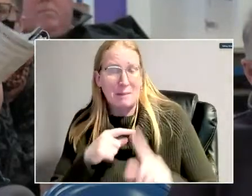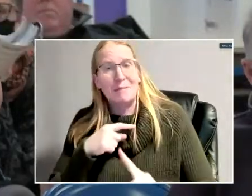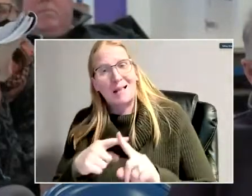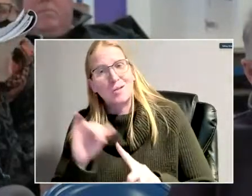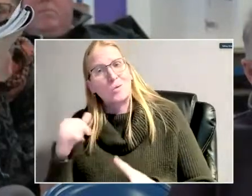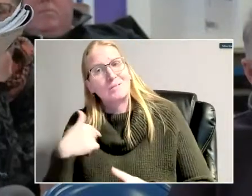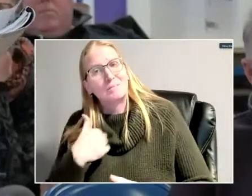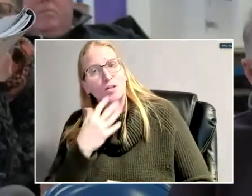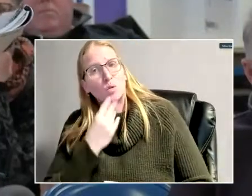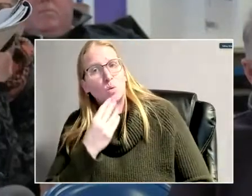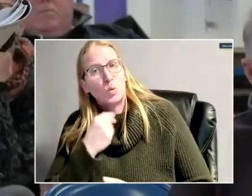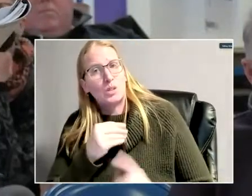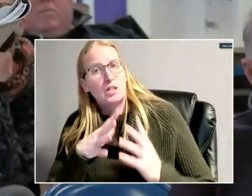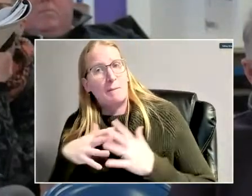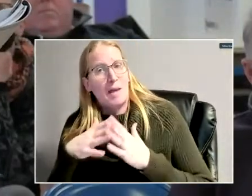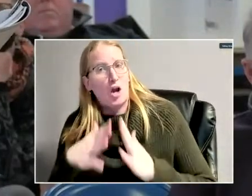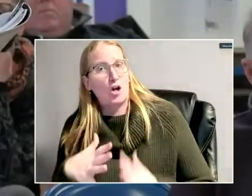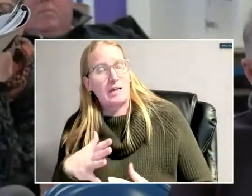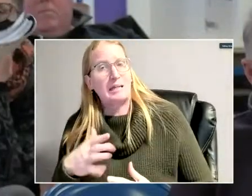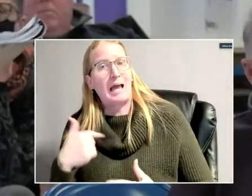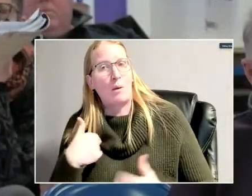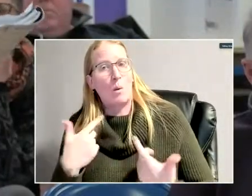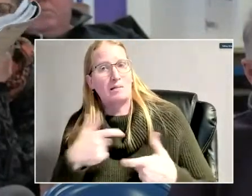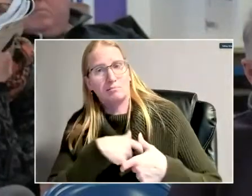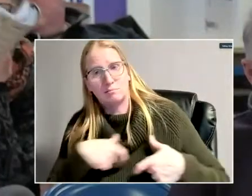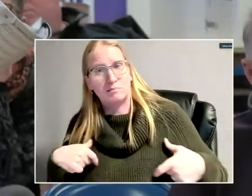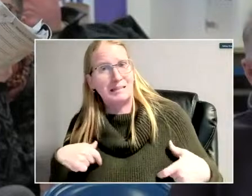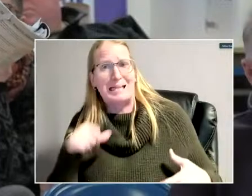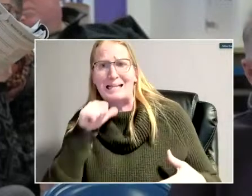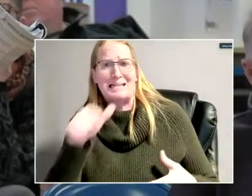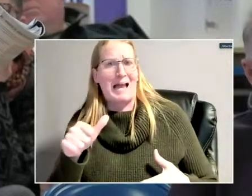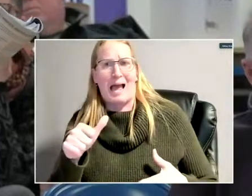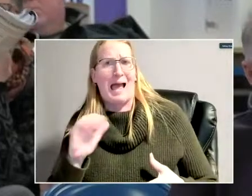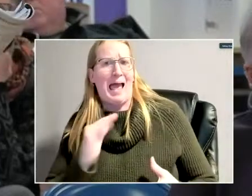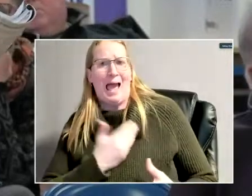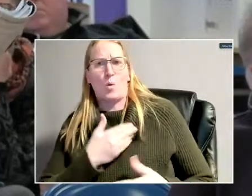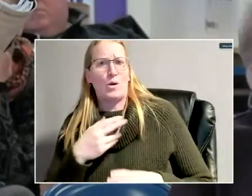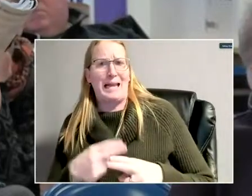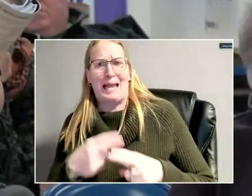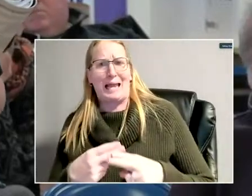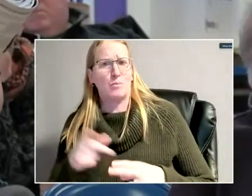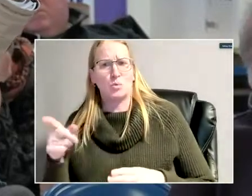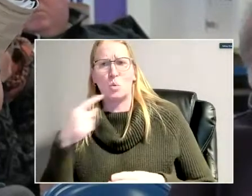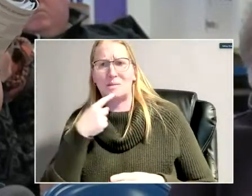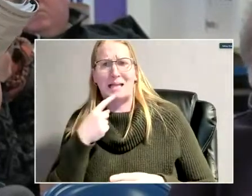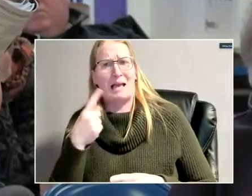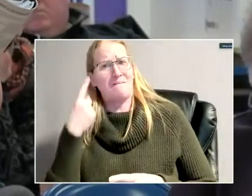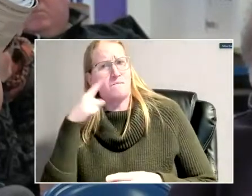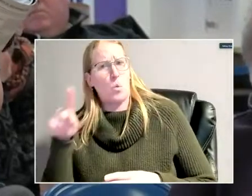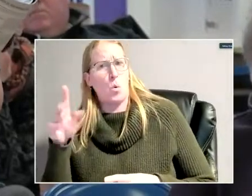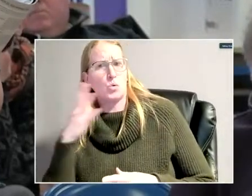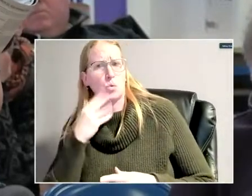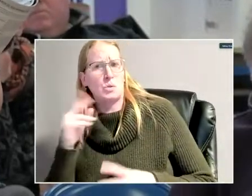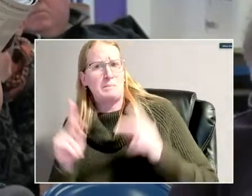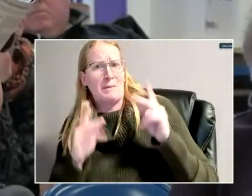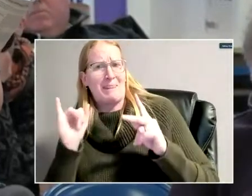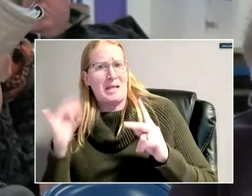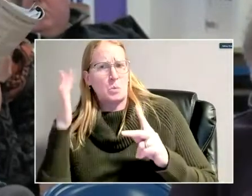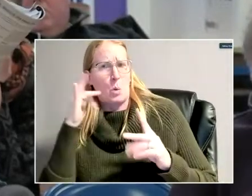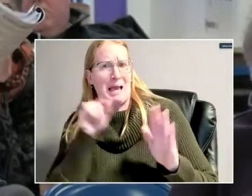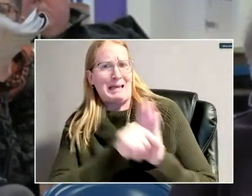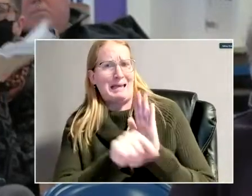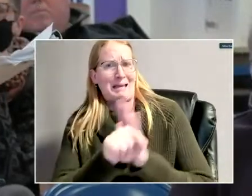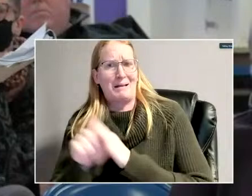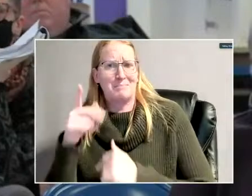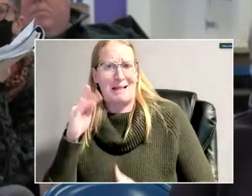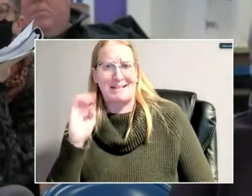a voice that says not in our name I'm not here or speaking to try to move anybody on this issue the